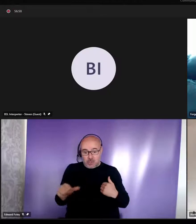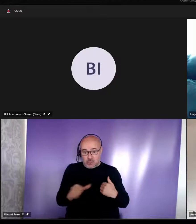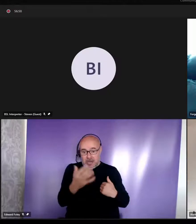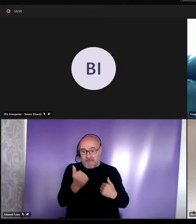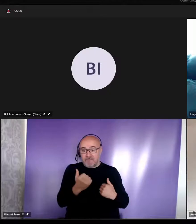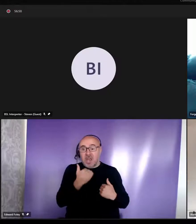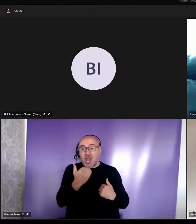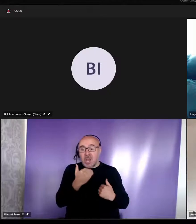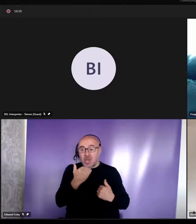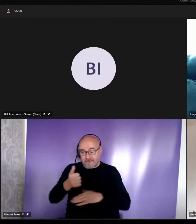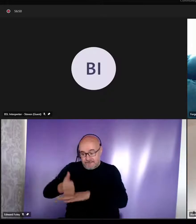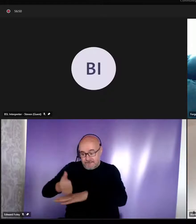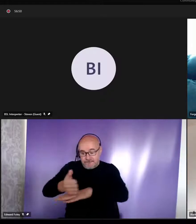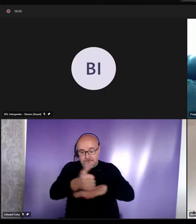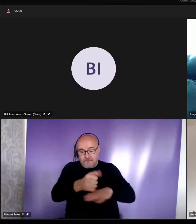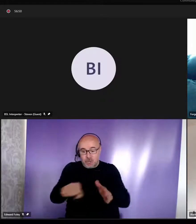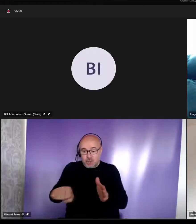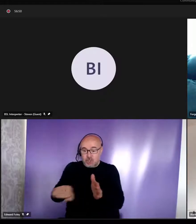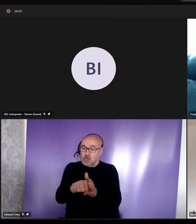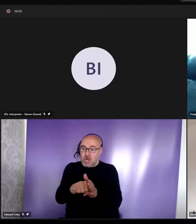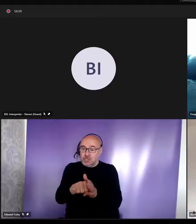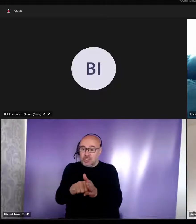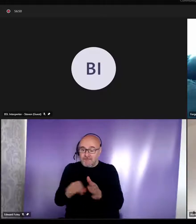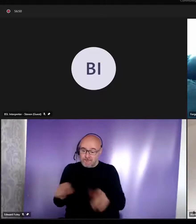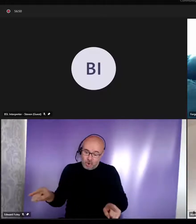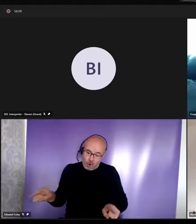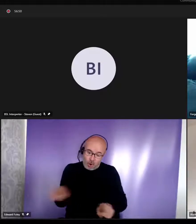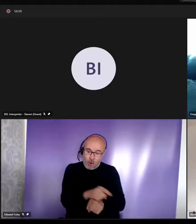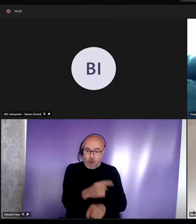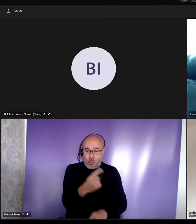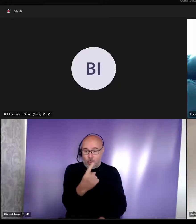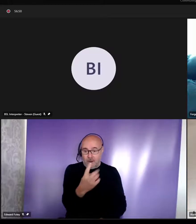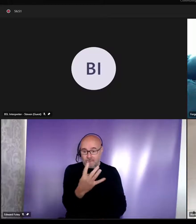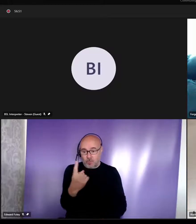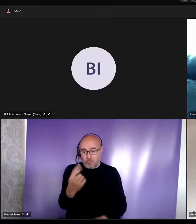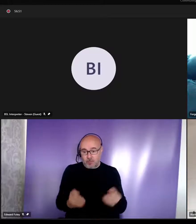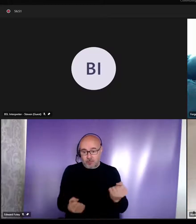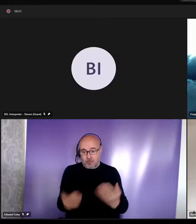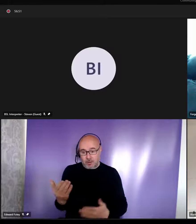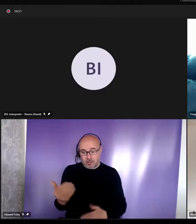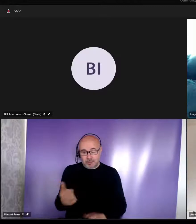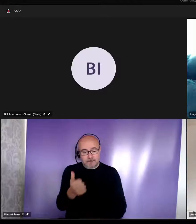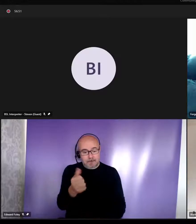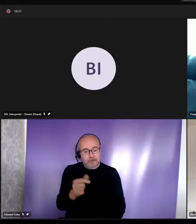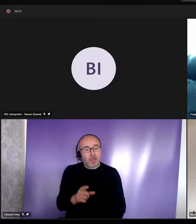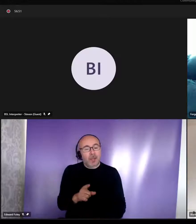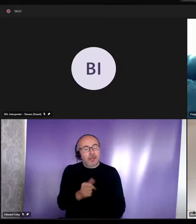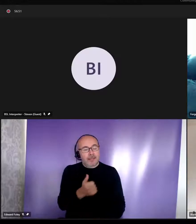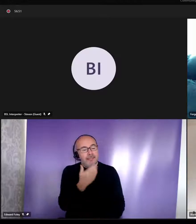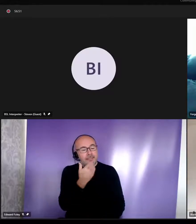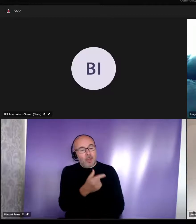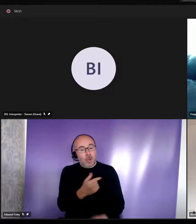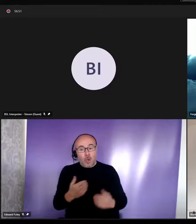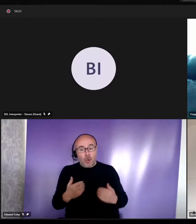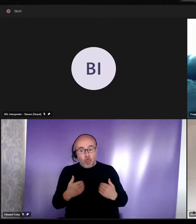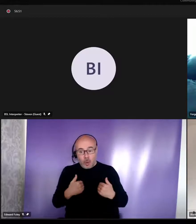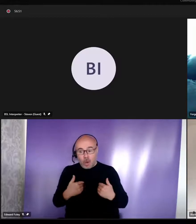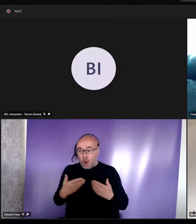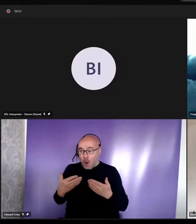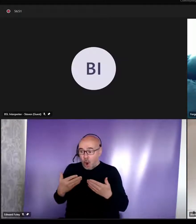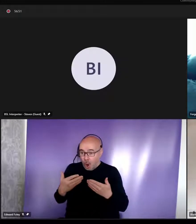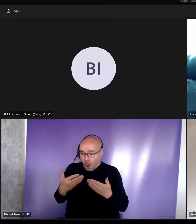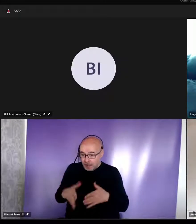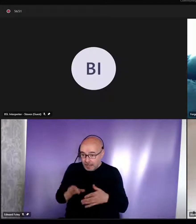operate efficiently. Mike, am I correct in saying we've also put in a bid for funding for additional EV